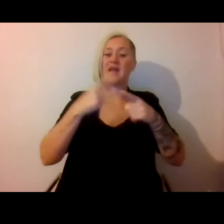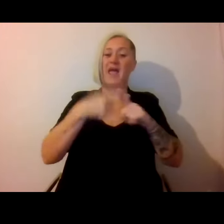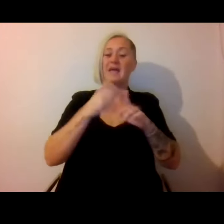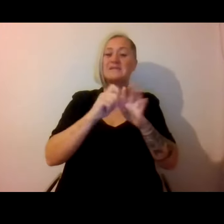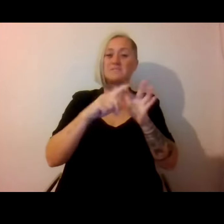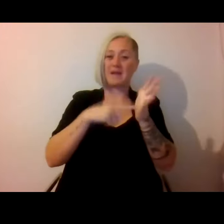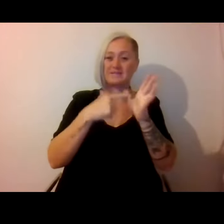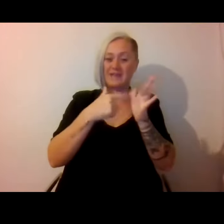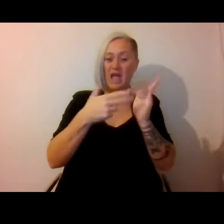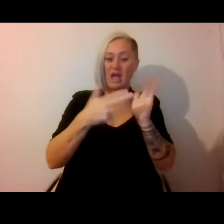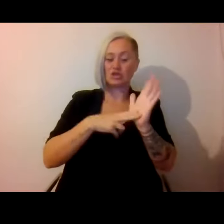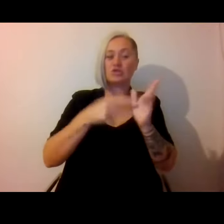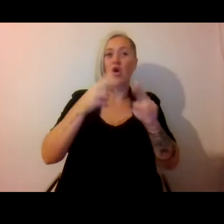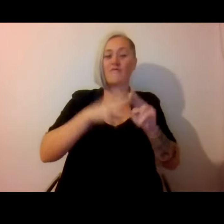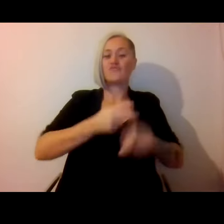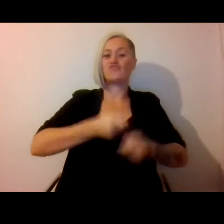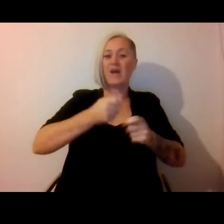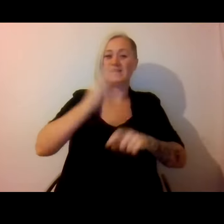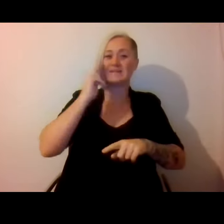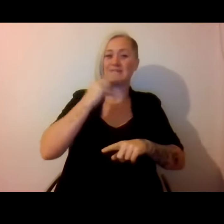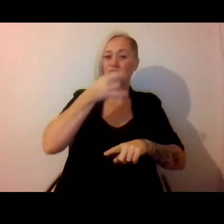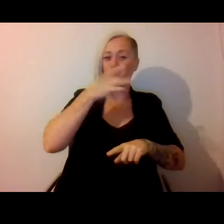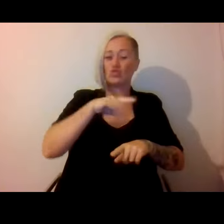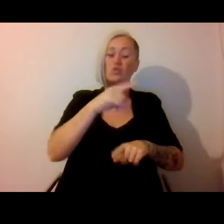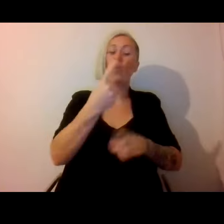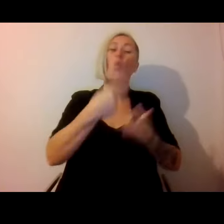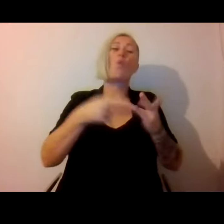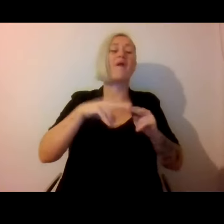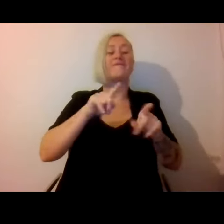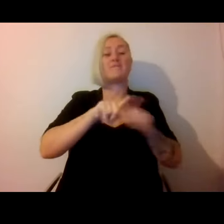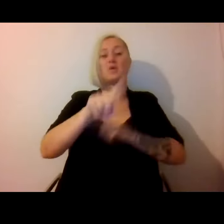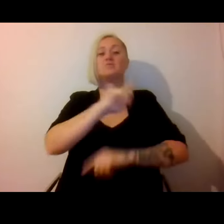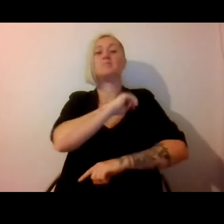raising deaf children is one of the most powerful things you can offer.